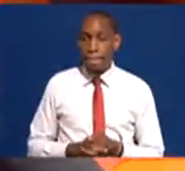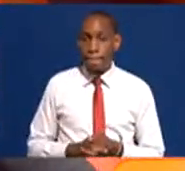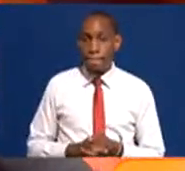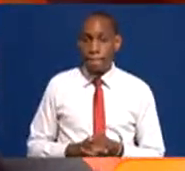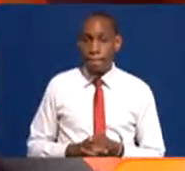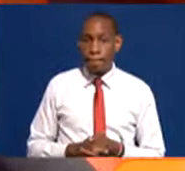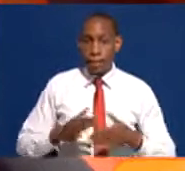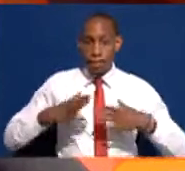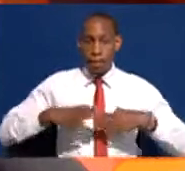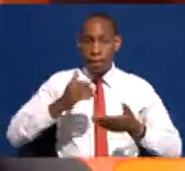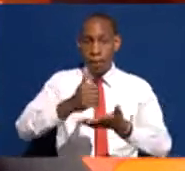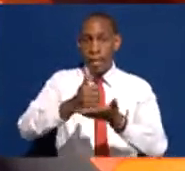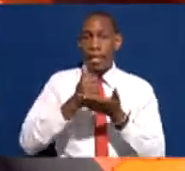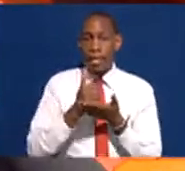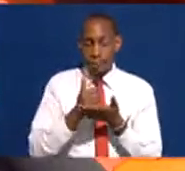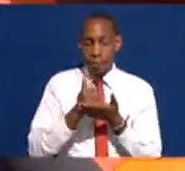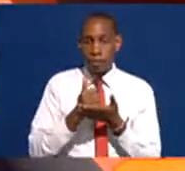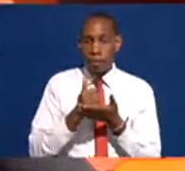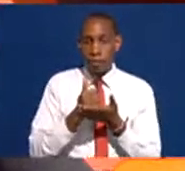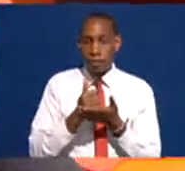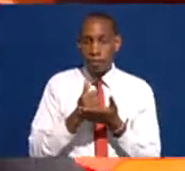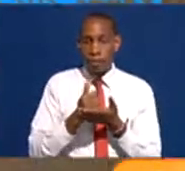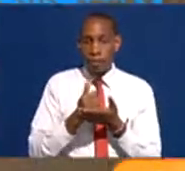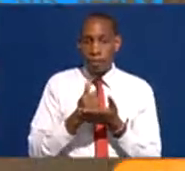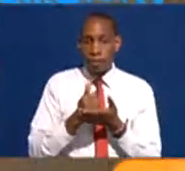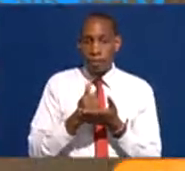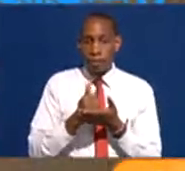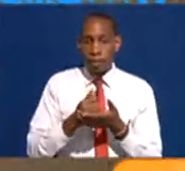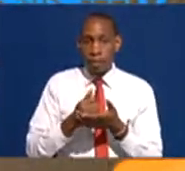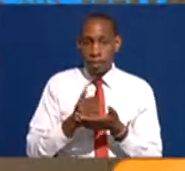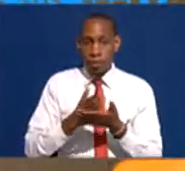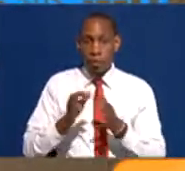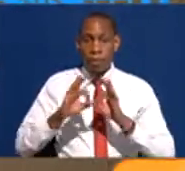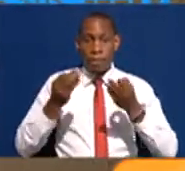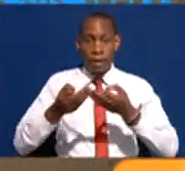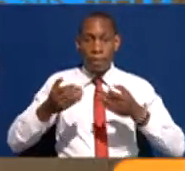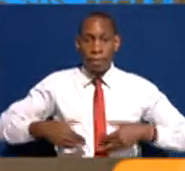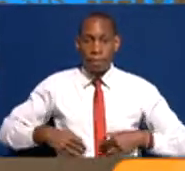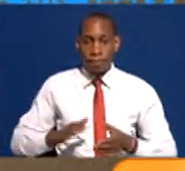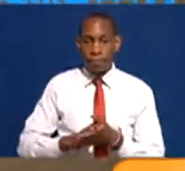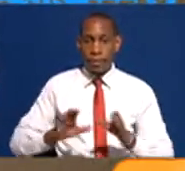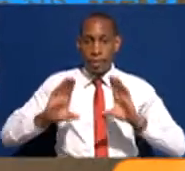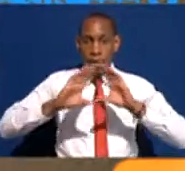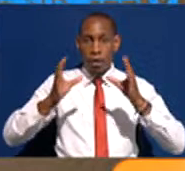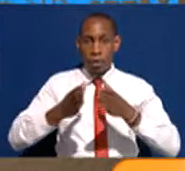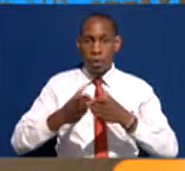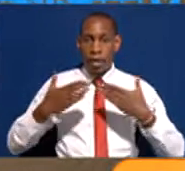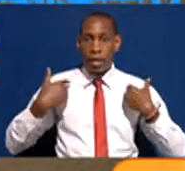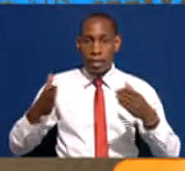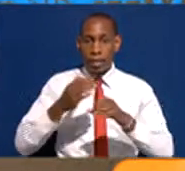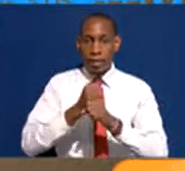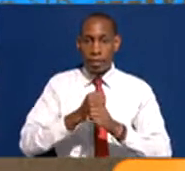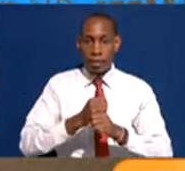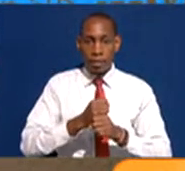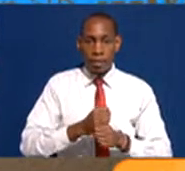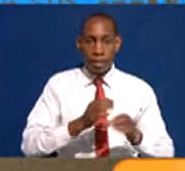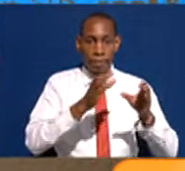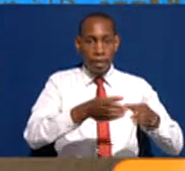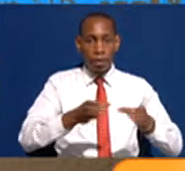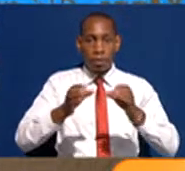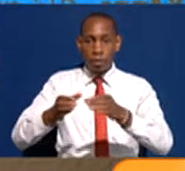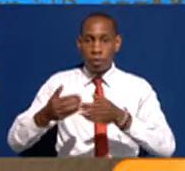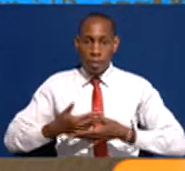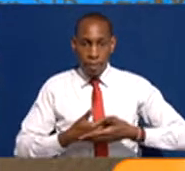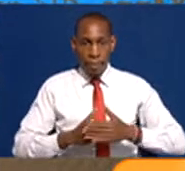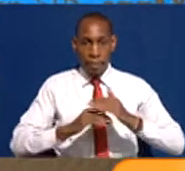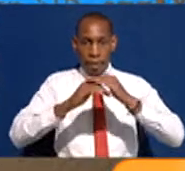watu wasaidie tu vile kulingana, hata hii familia bado ni changa. The World Health Organization categorizes babies born at